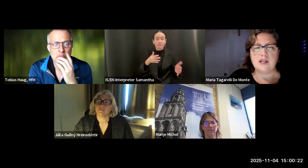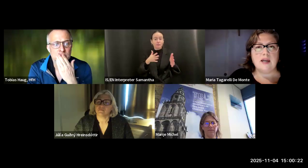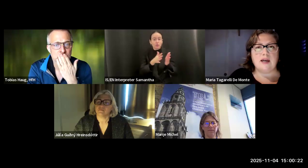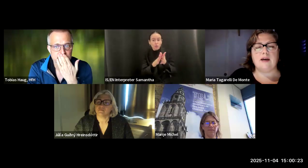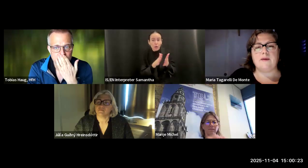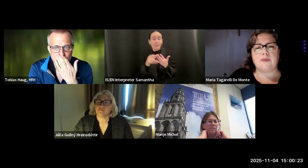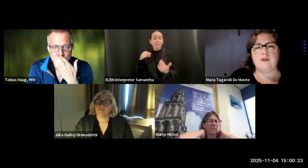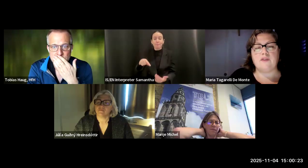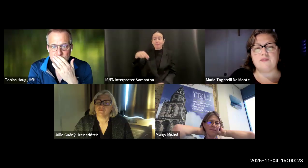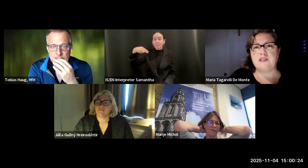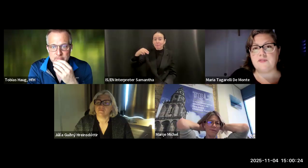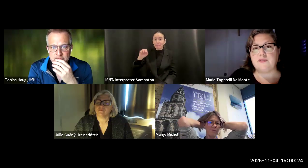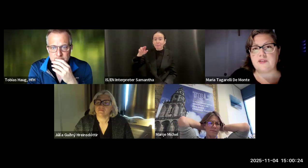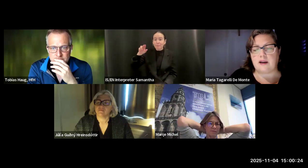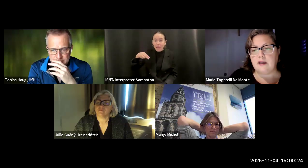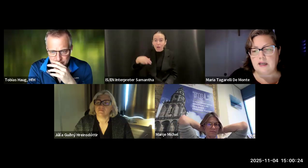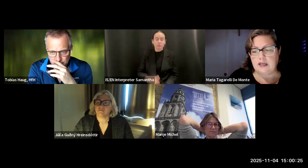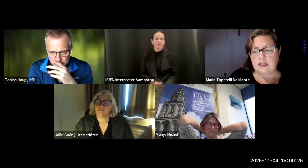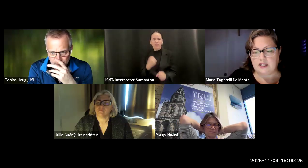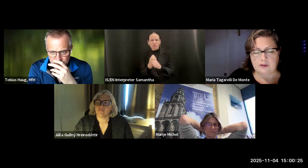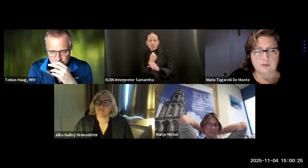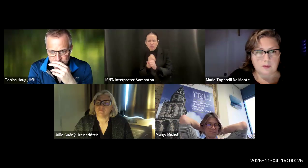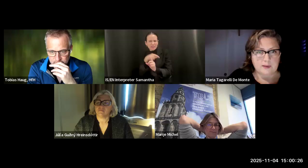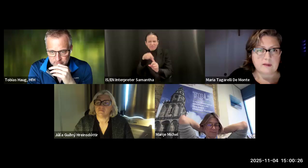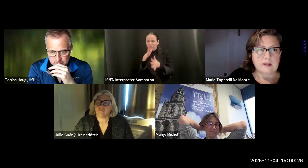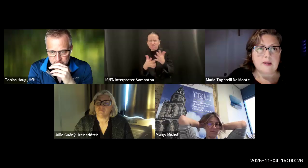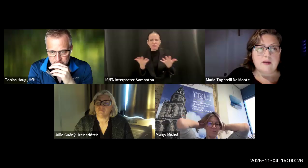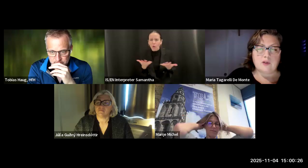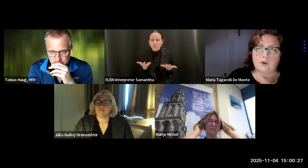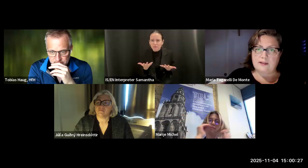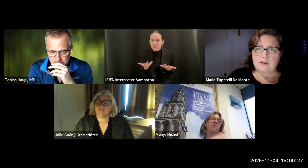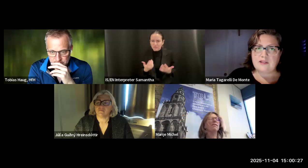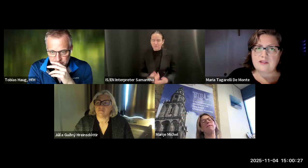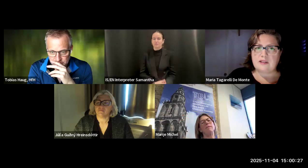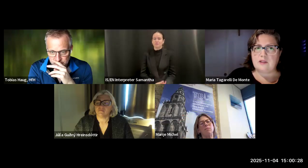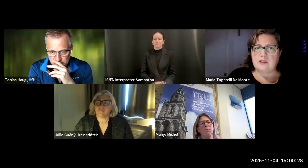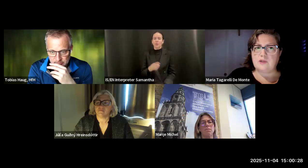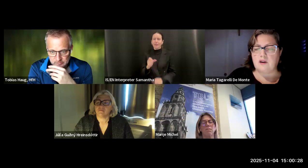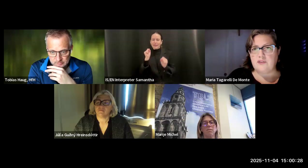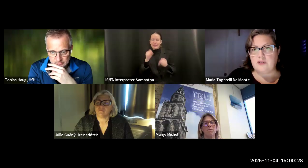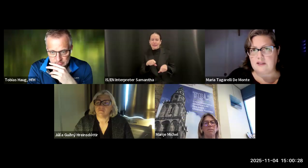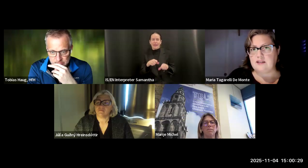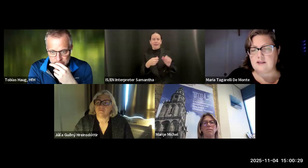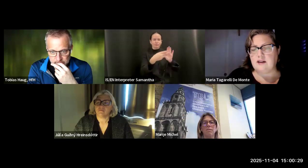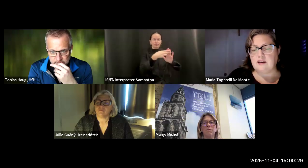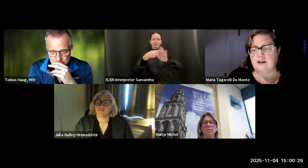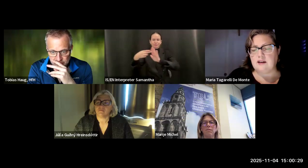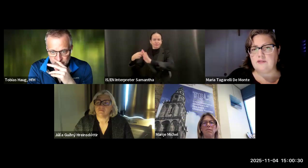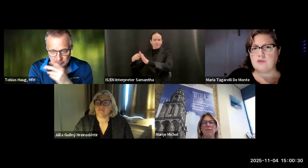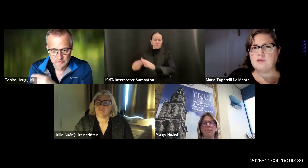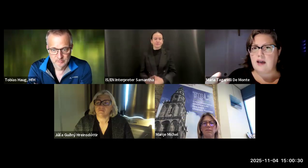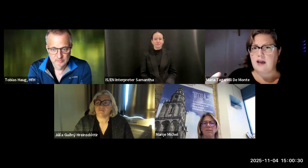the function of a specific sign in a given moment. So as you can see, the use of